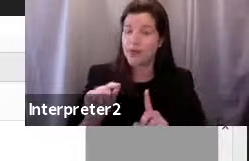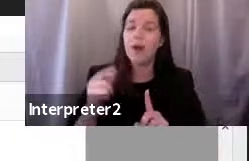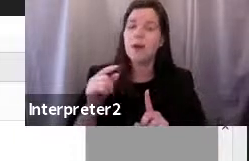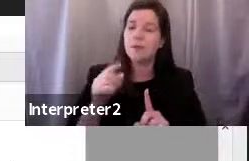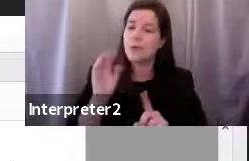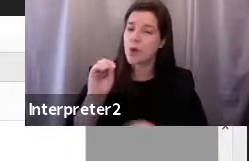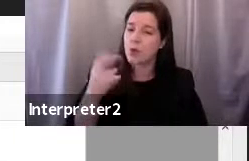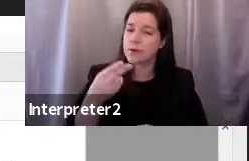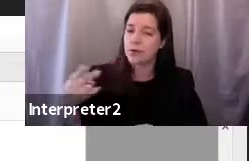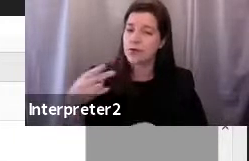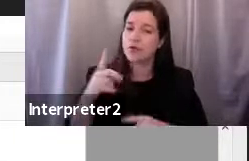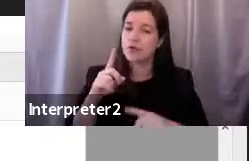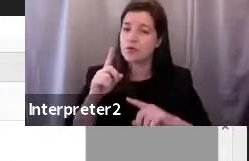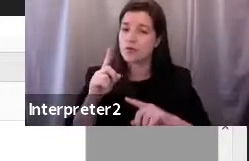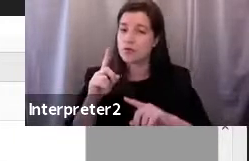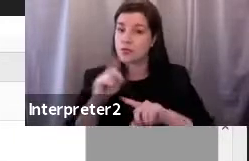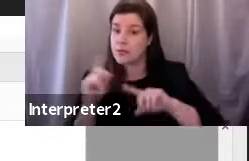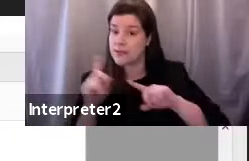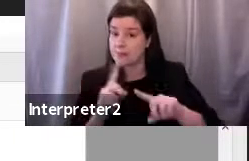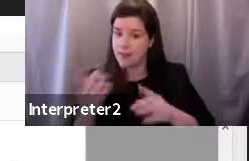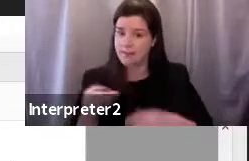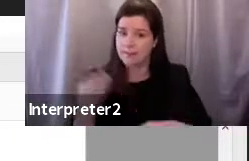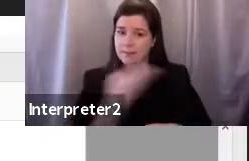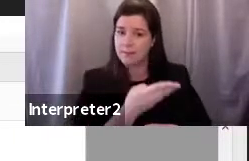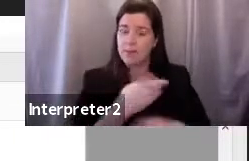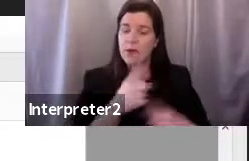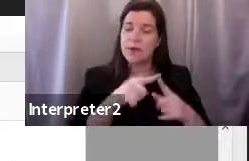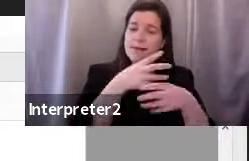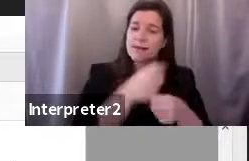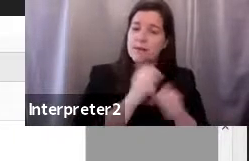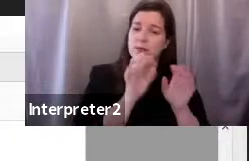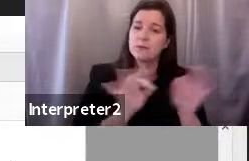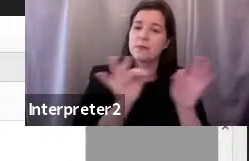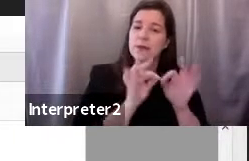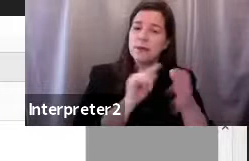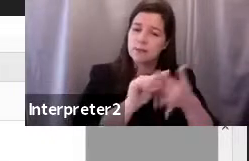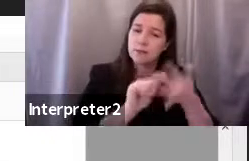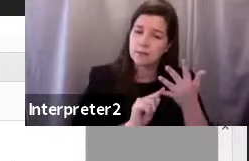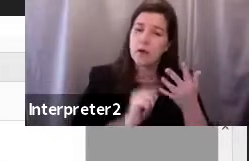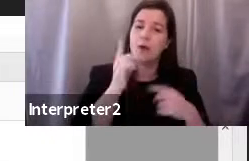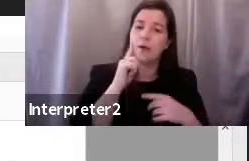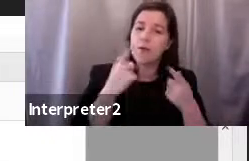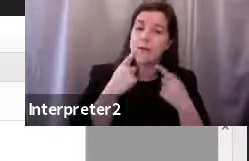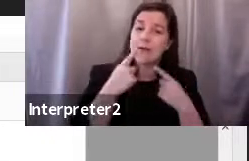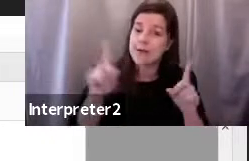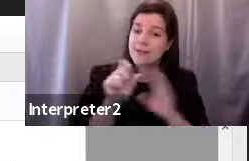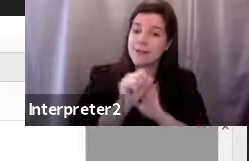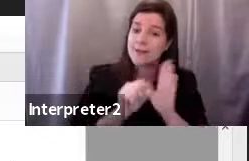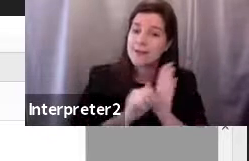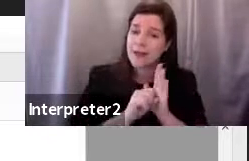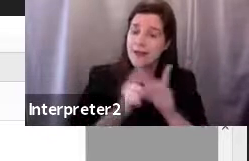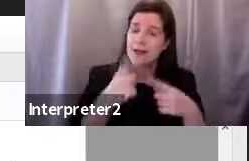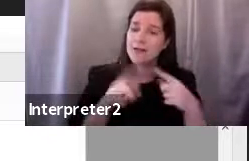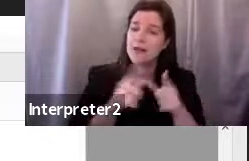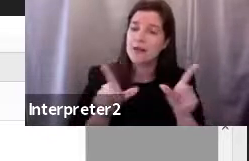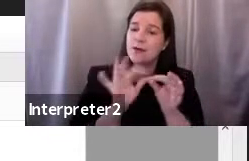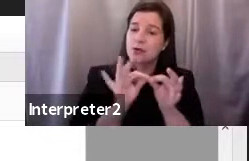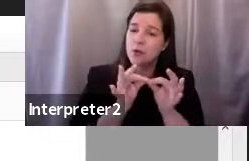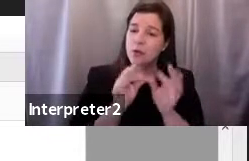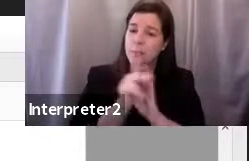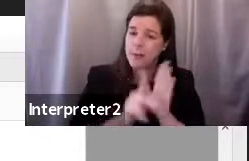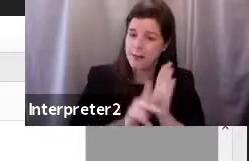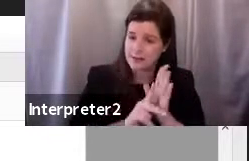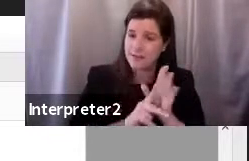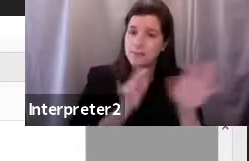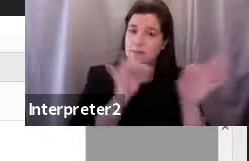submitted a report summarizing the key elements of a successful state sign language interpreter policy, and then a